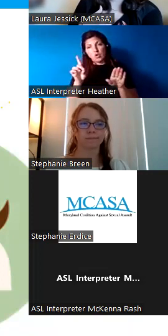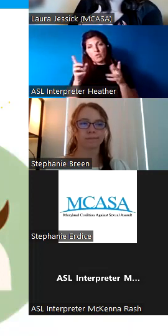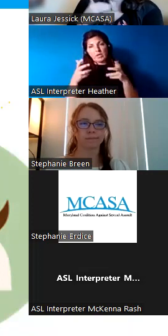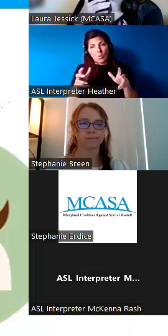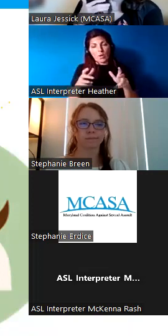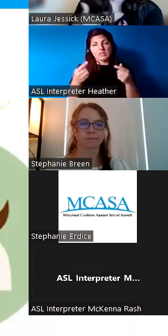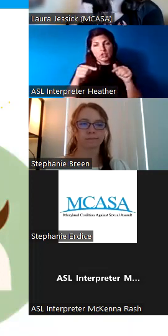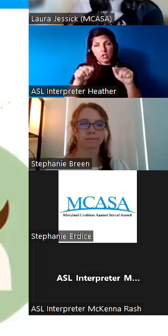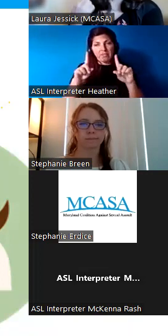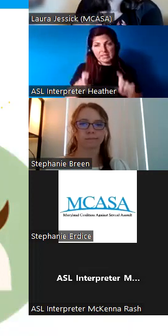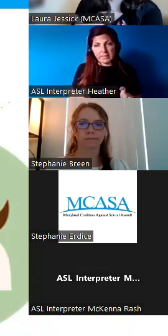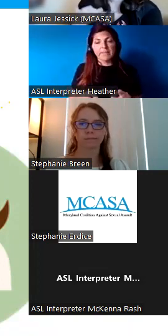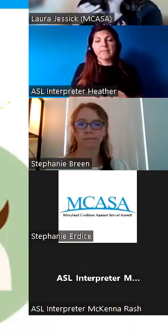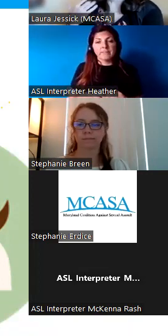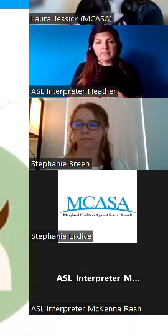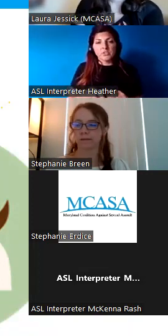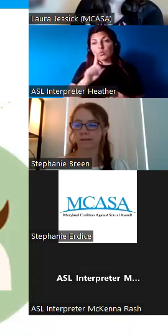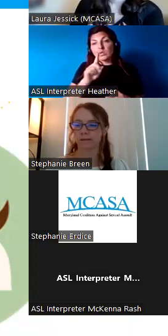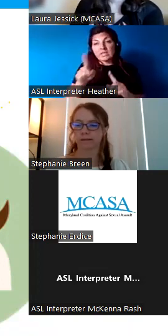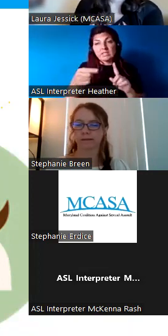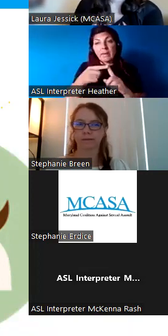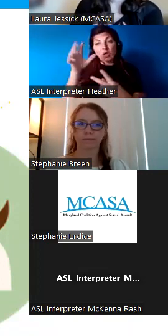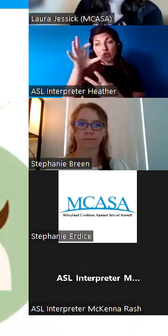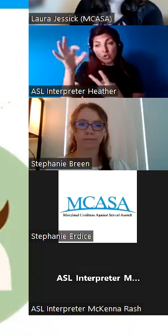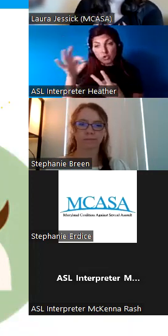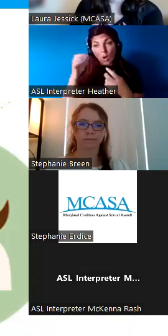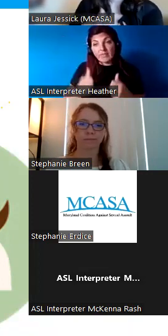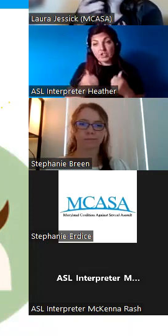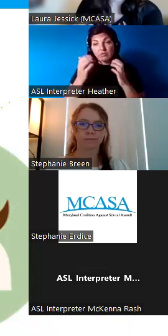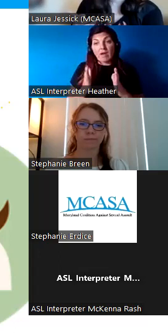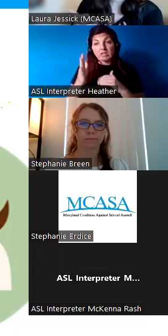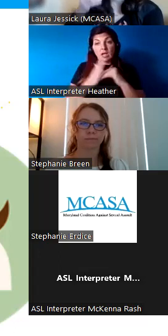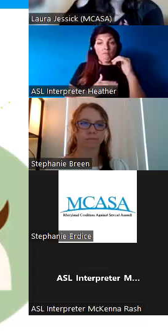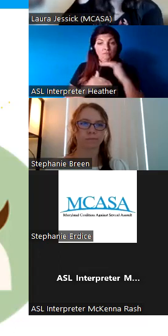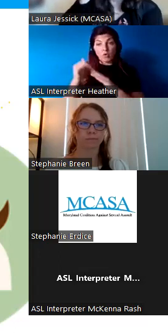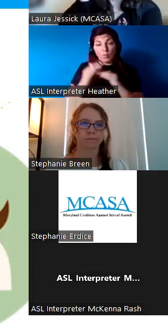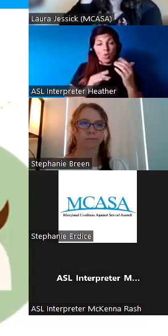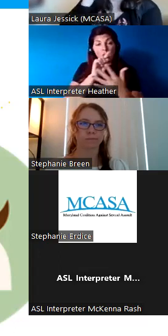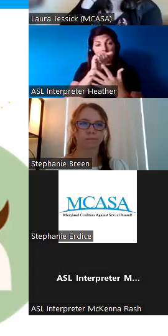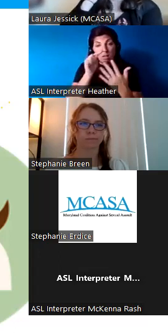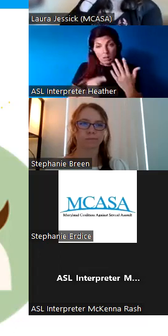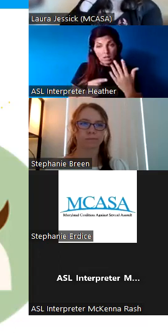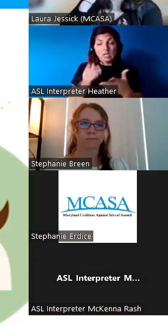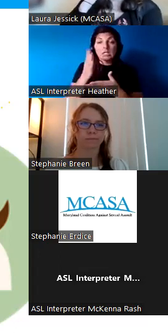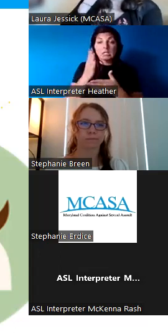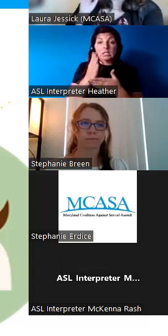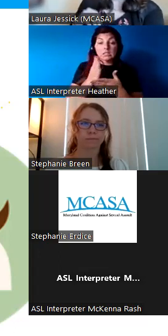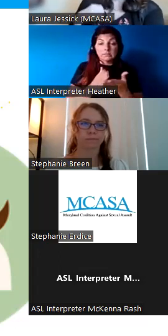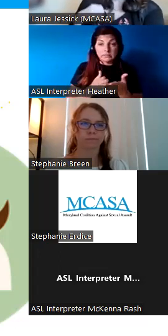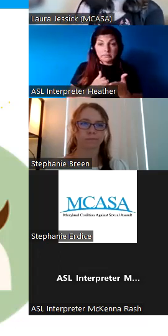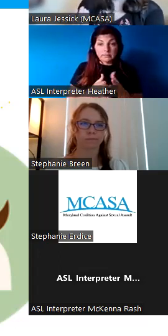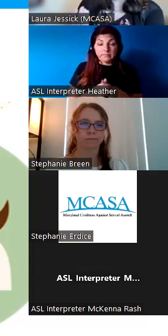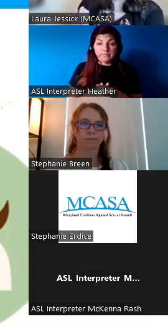the exam. So really, it's about choice and what the survivor is comfortable with. So some of these are